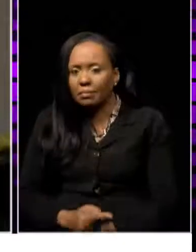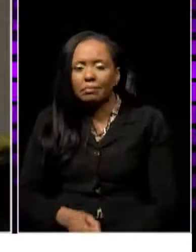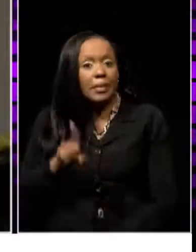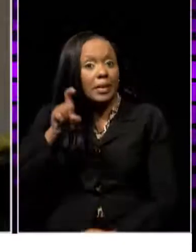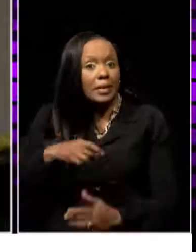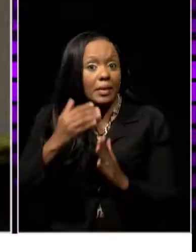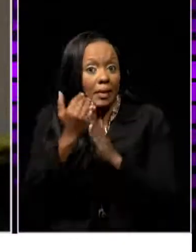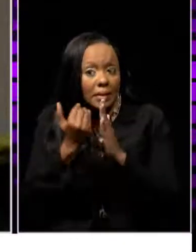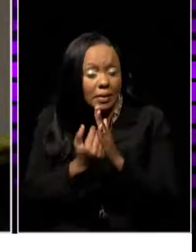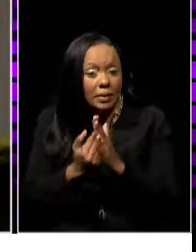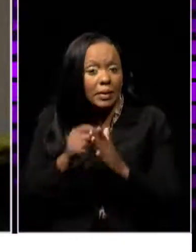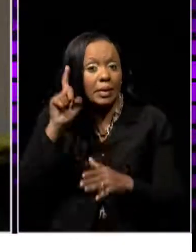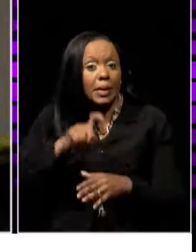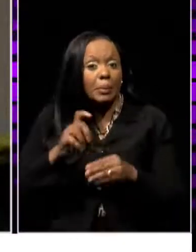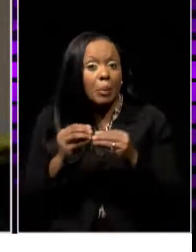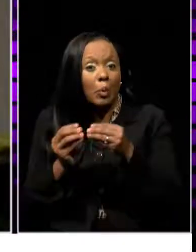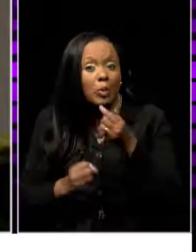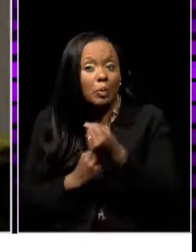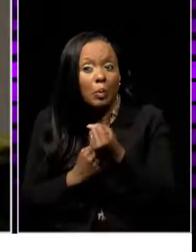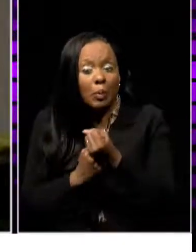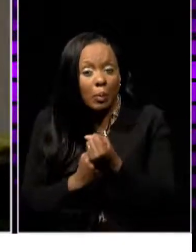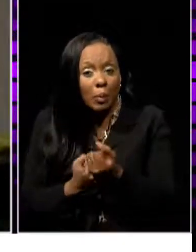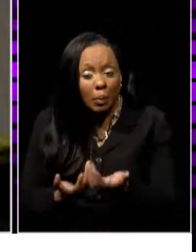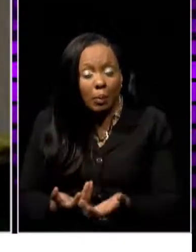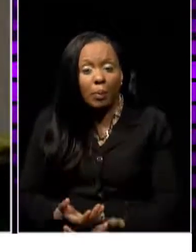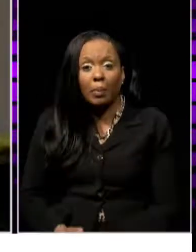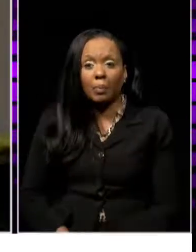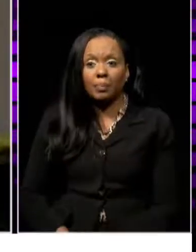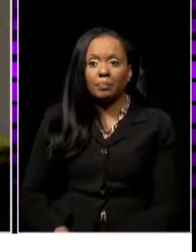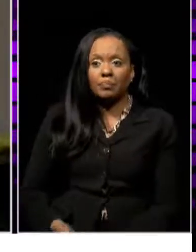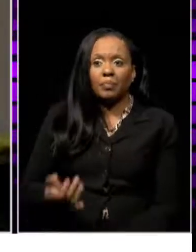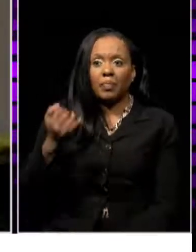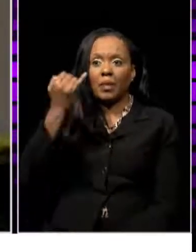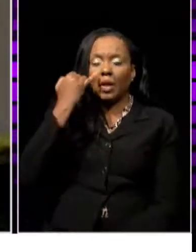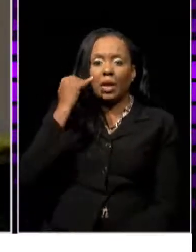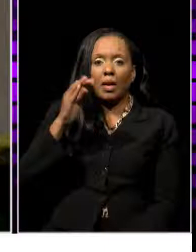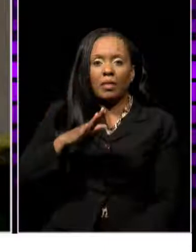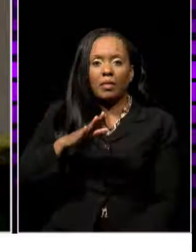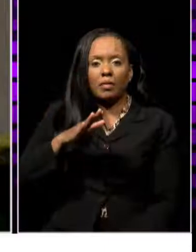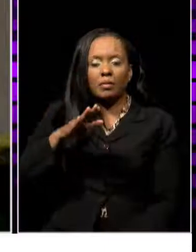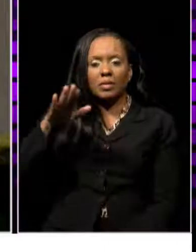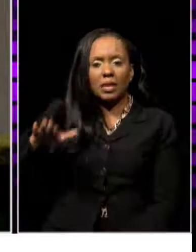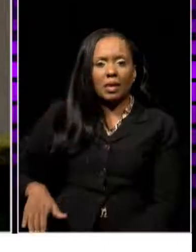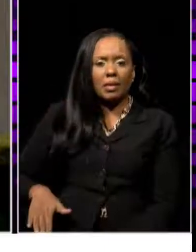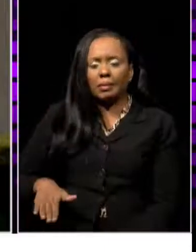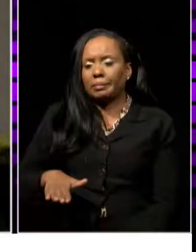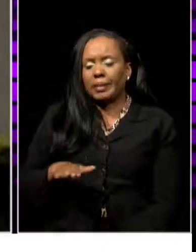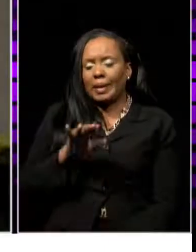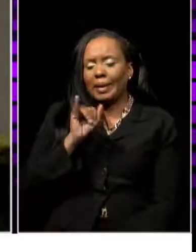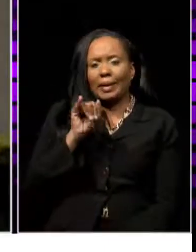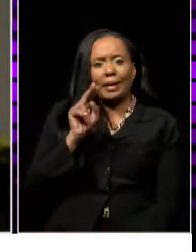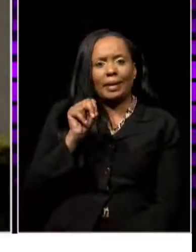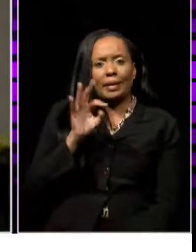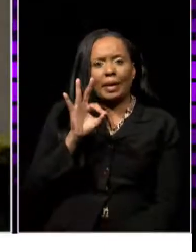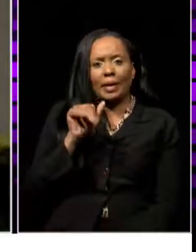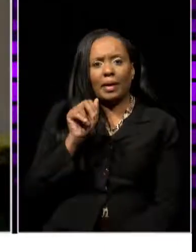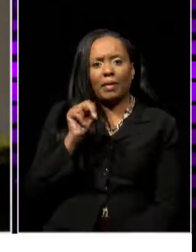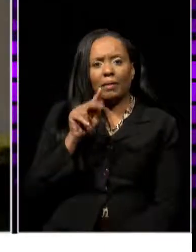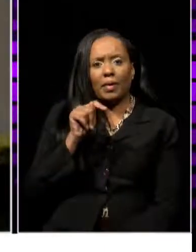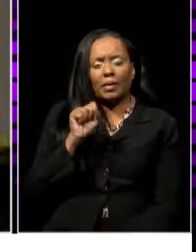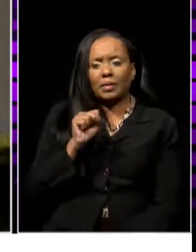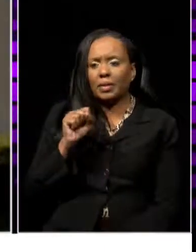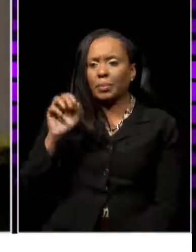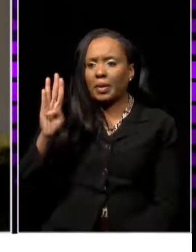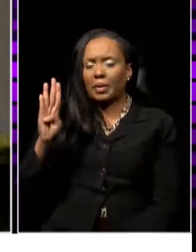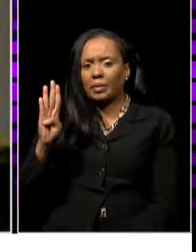cover is not that of reading instruction. If your child is in Infants B and they do not know the majority of the sight words,